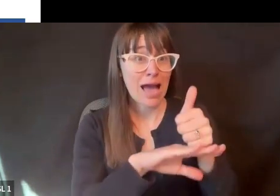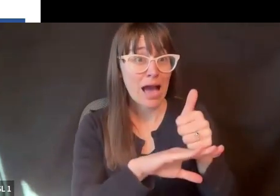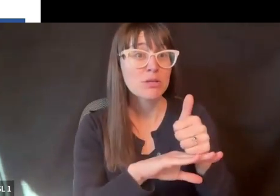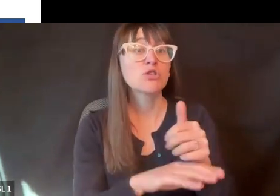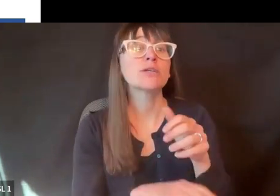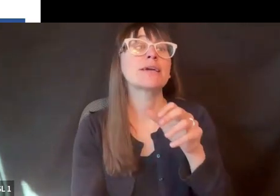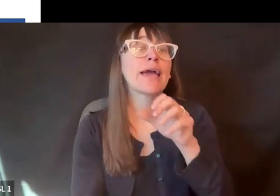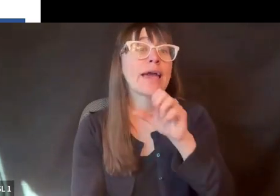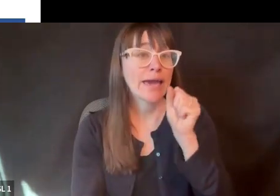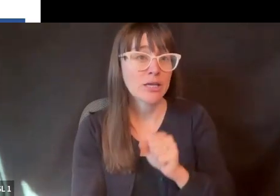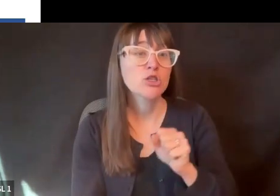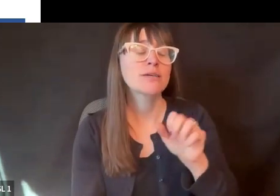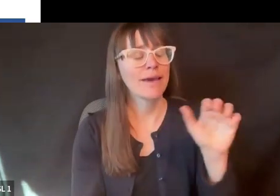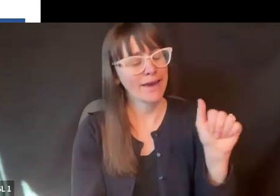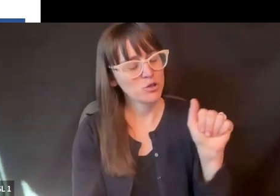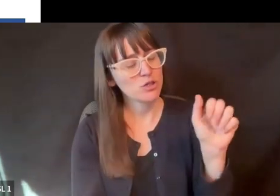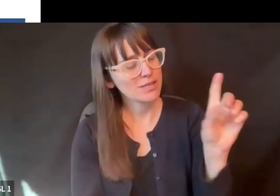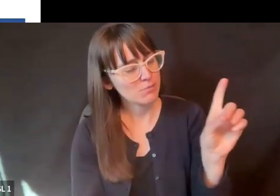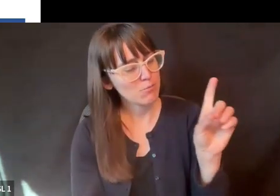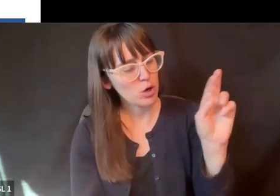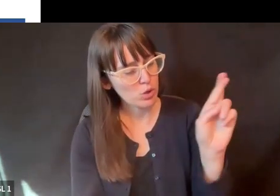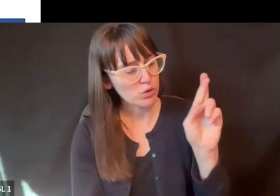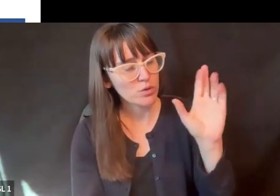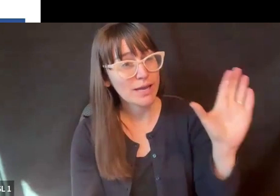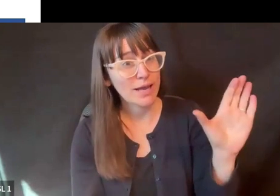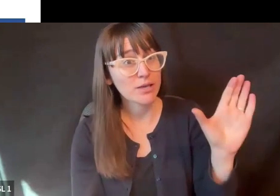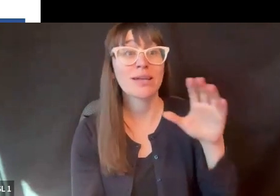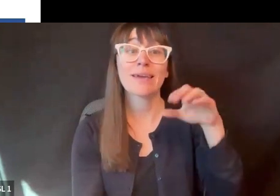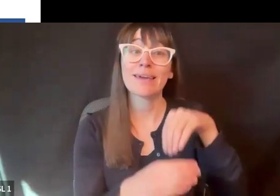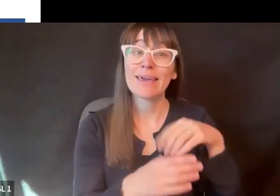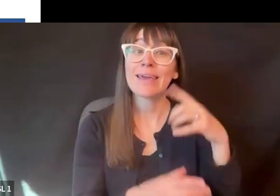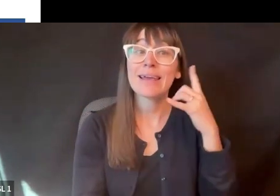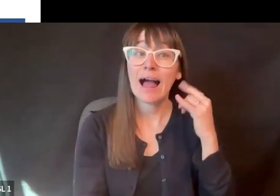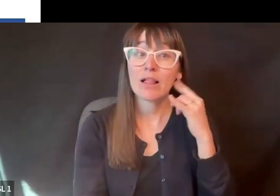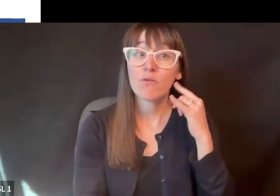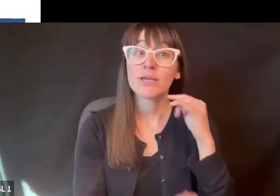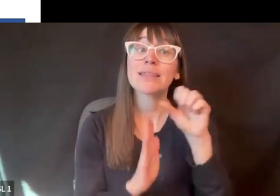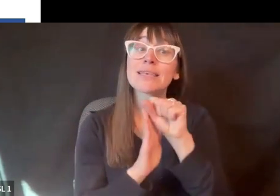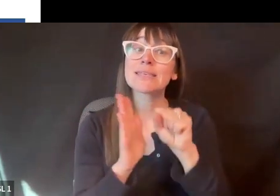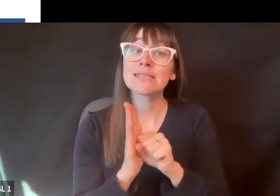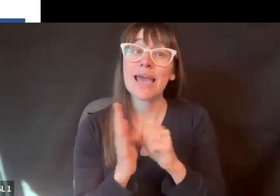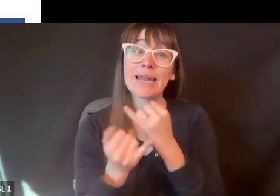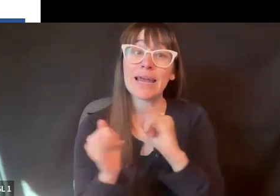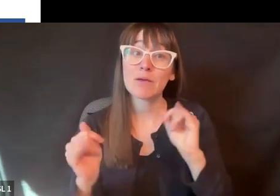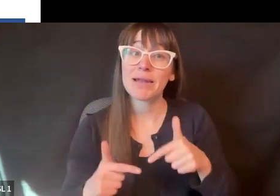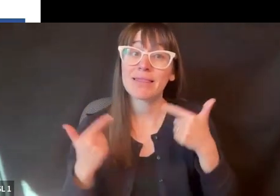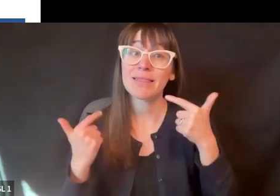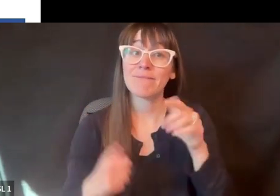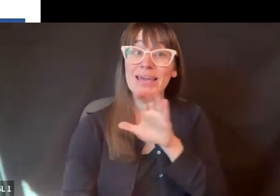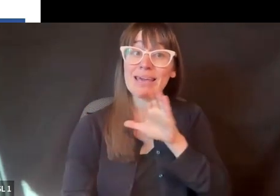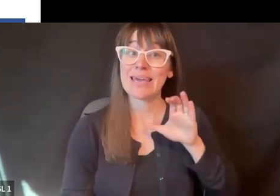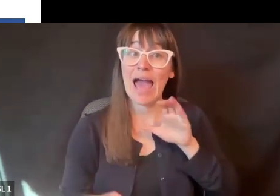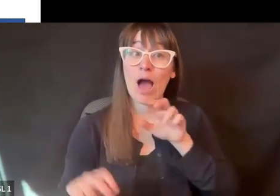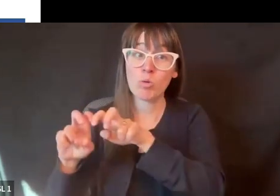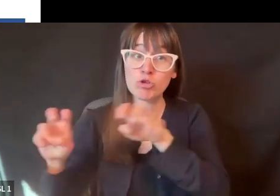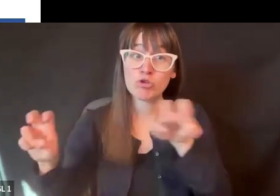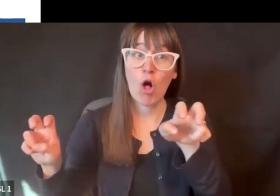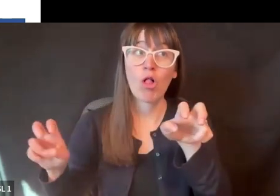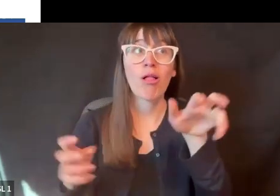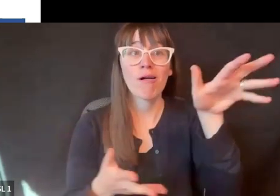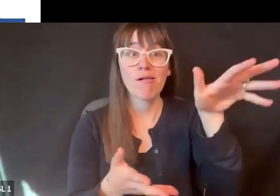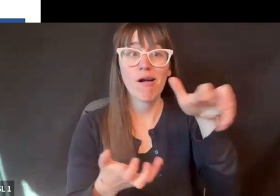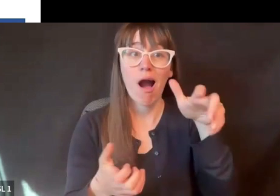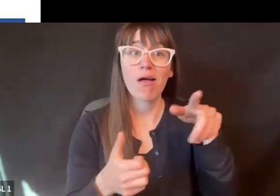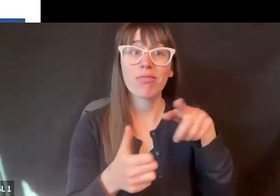establishment of Aging and Disability Resource Connections. And actually in California, it was a state independent living council that got